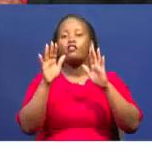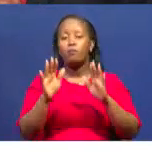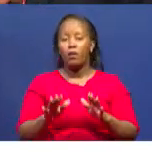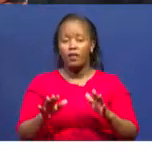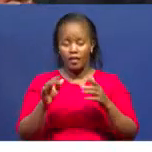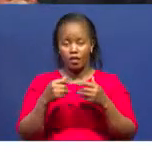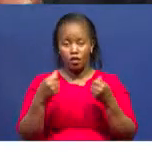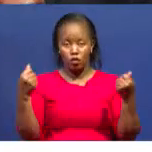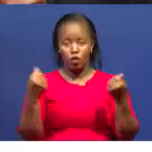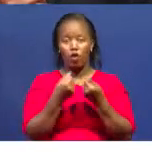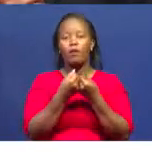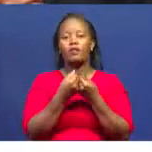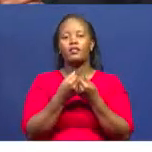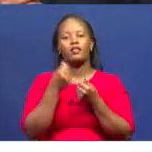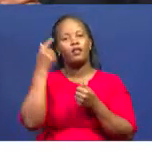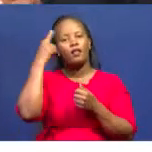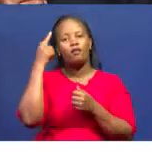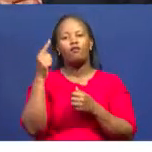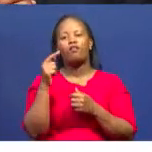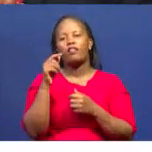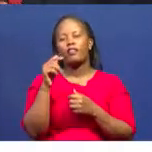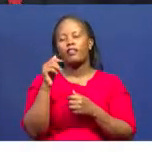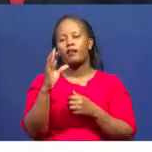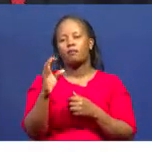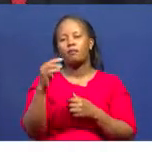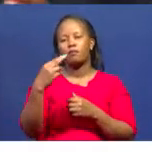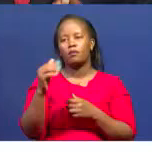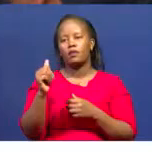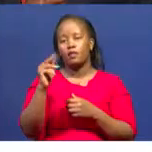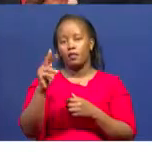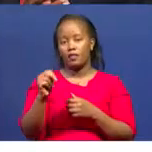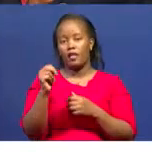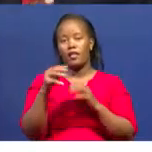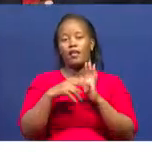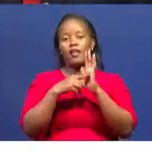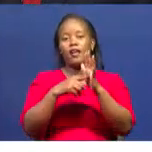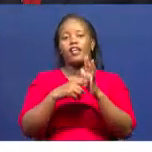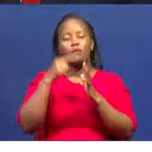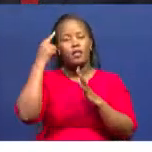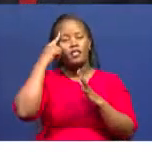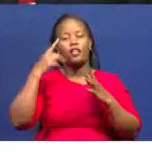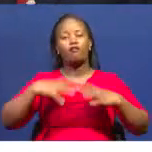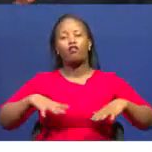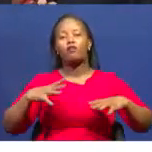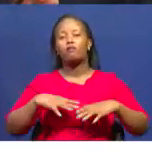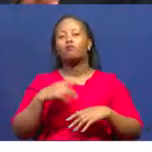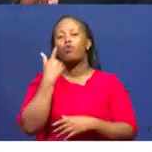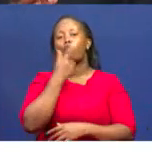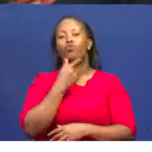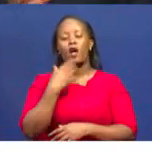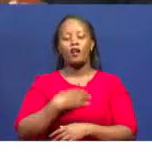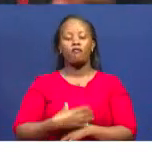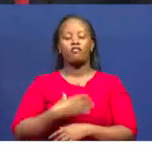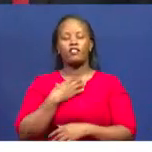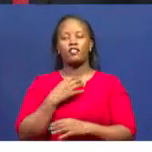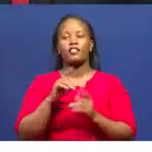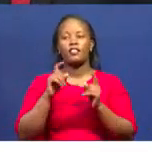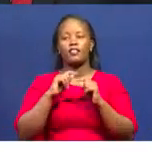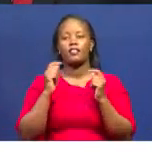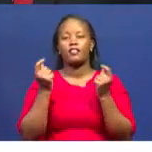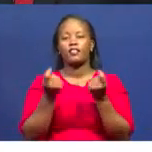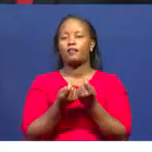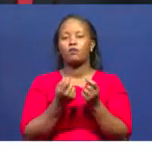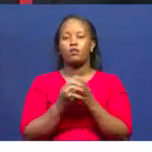comes to the Championship of African Nations, CHAN, especially for those who are from the visiting teams. And